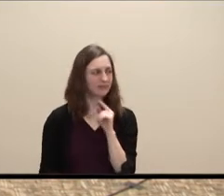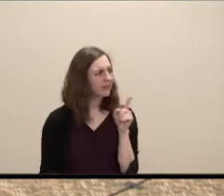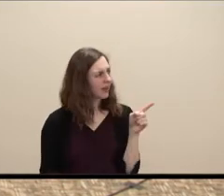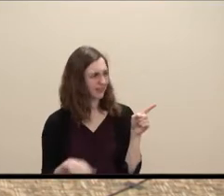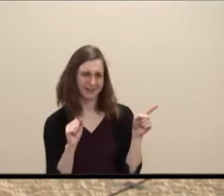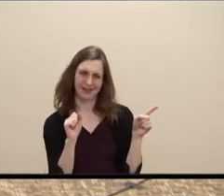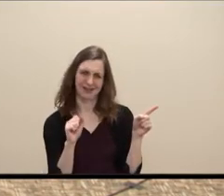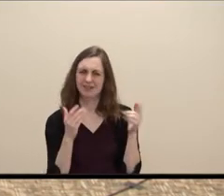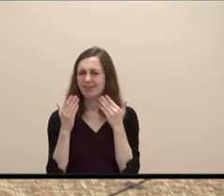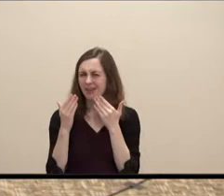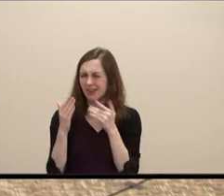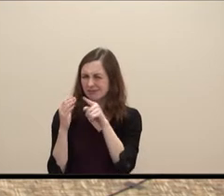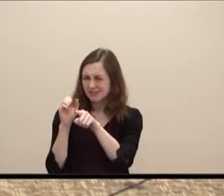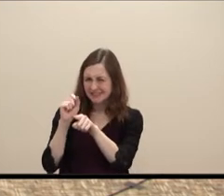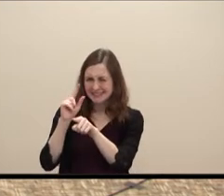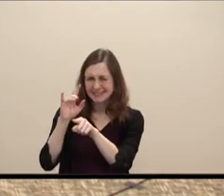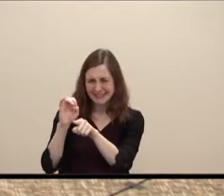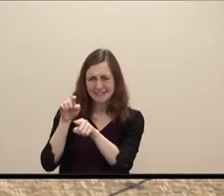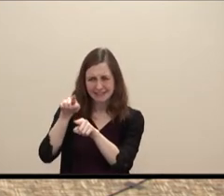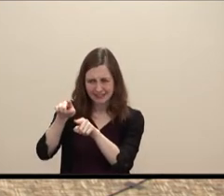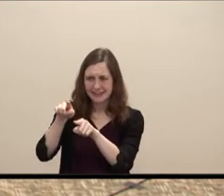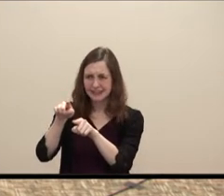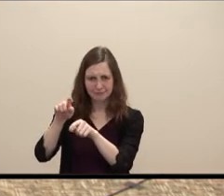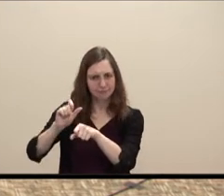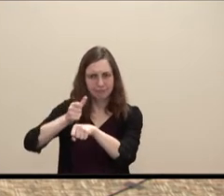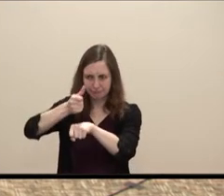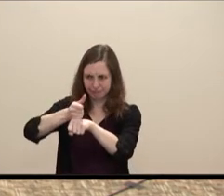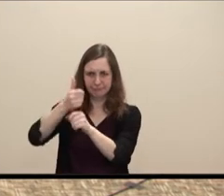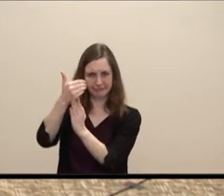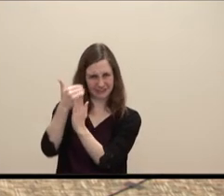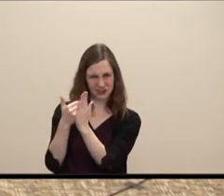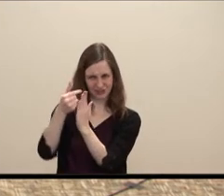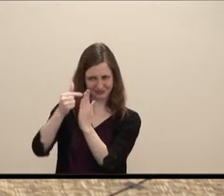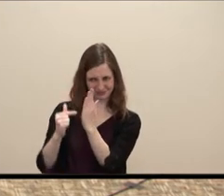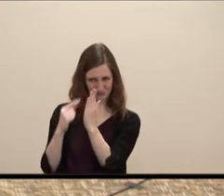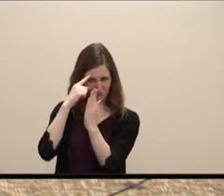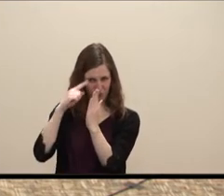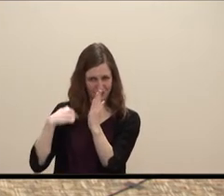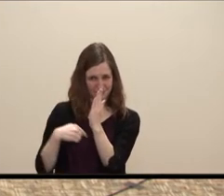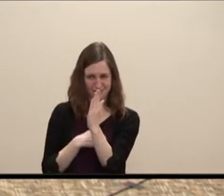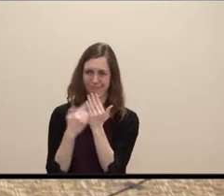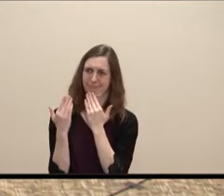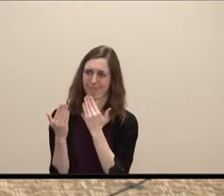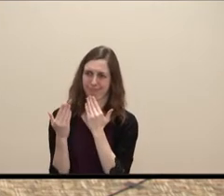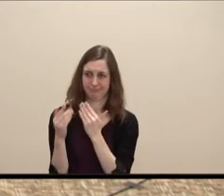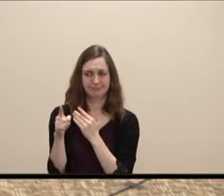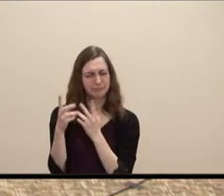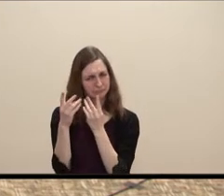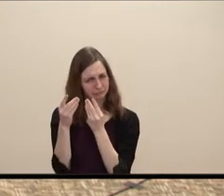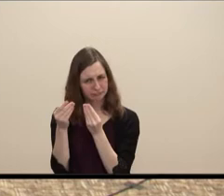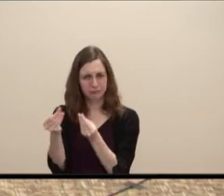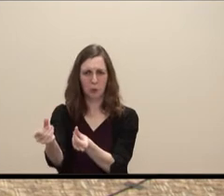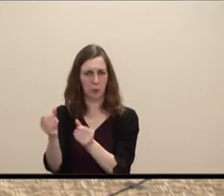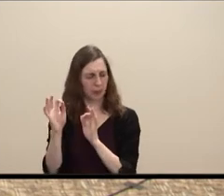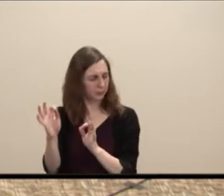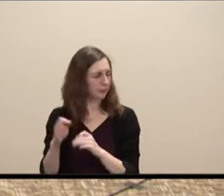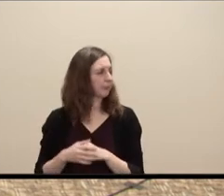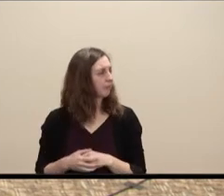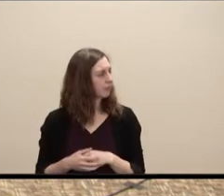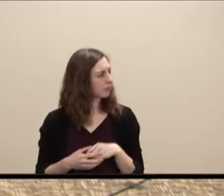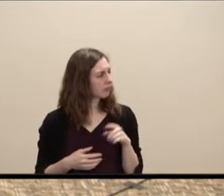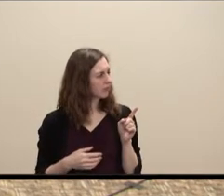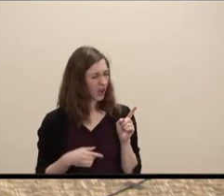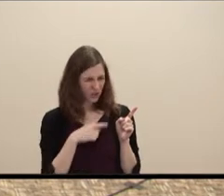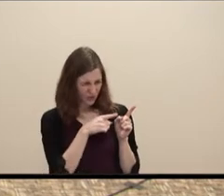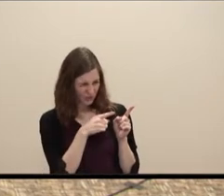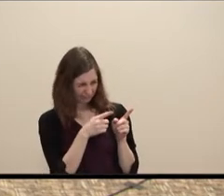together well for the community committee. Do you get questions after our meeting? I haven't